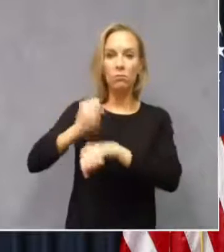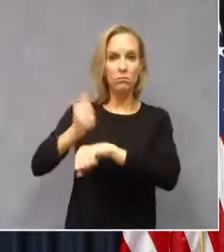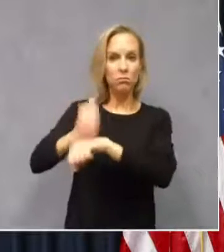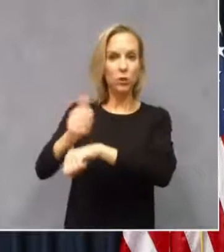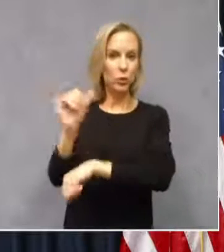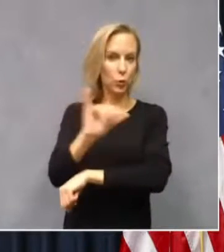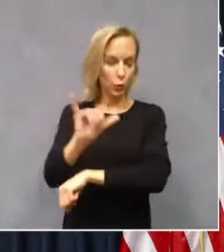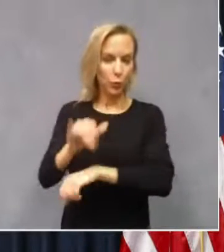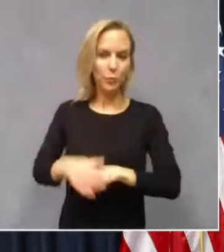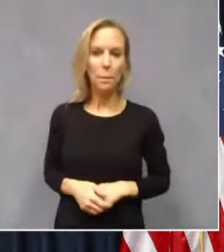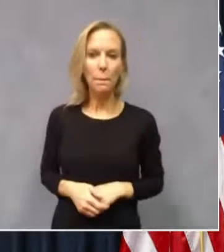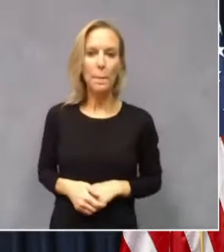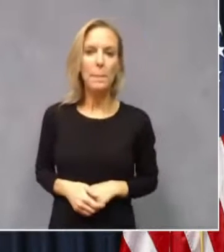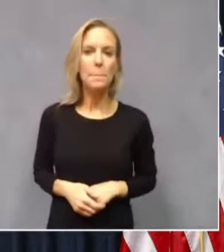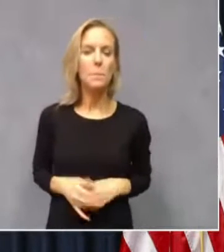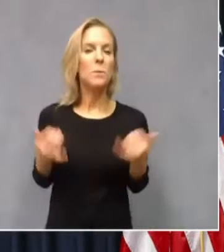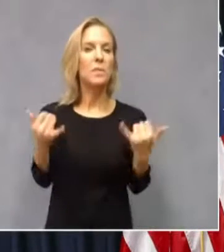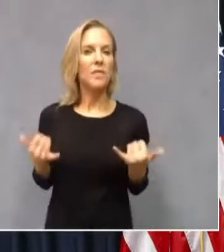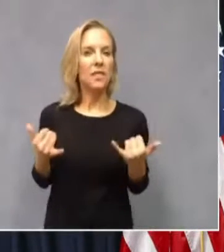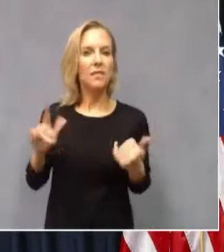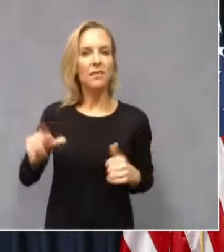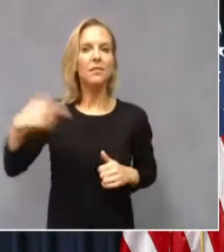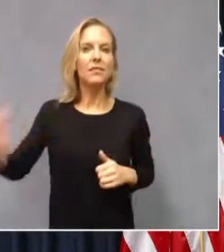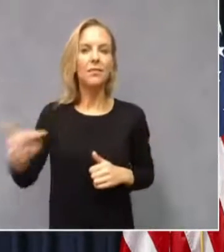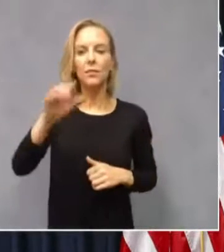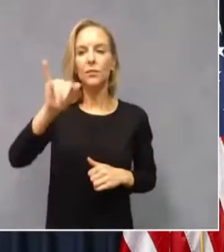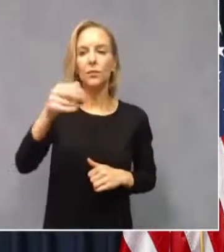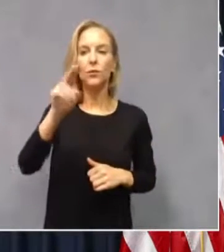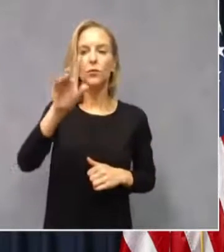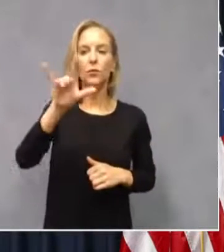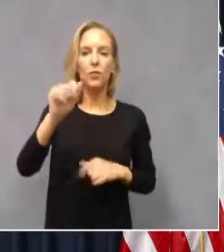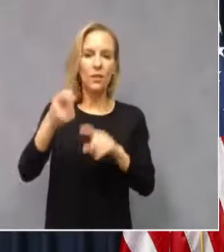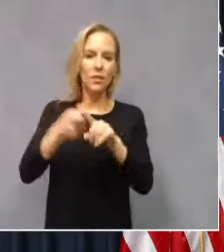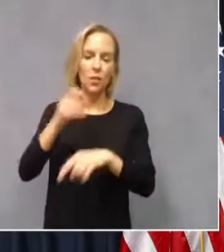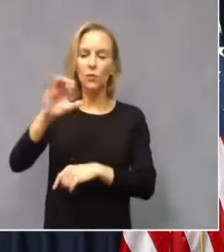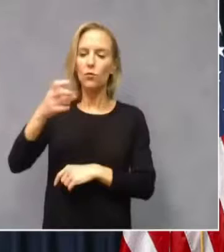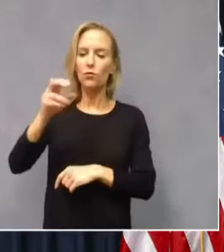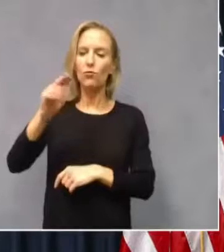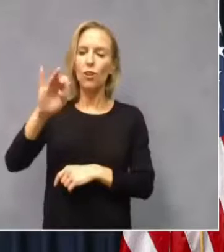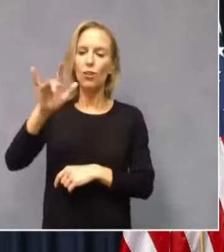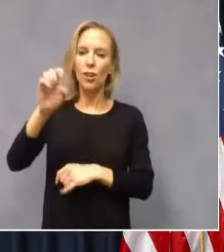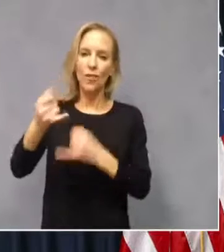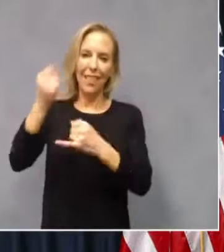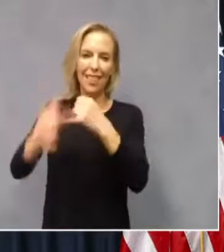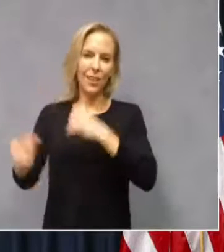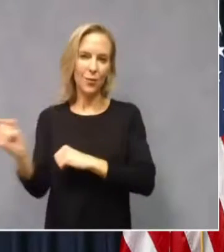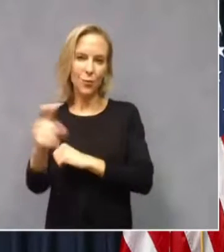Okay, we'll go now to Julia Hunter from the Hoptown Chronicle for our last question.